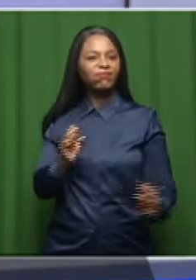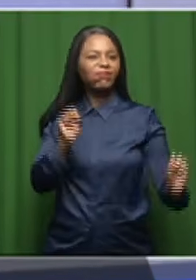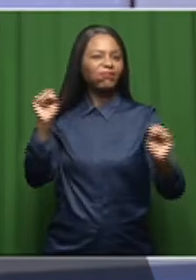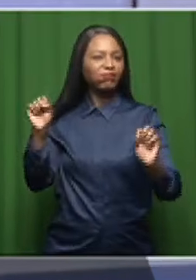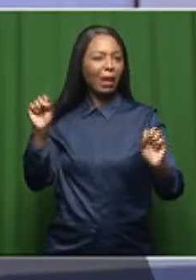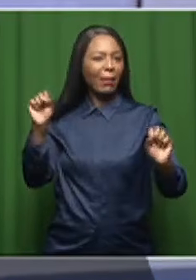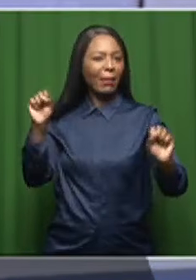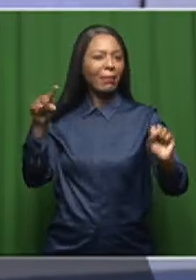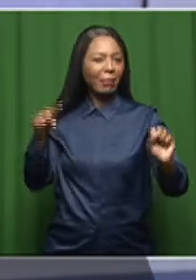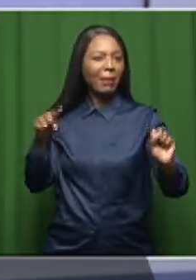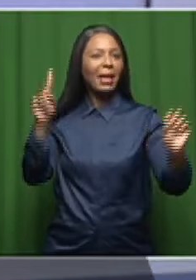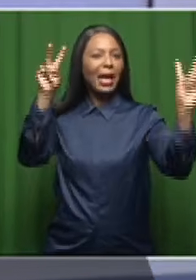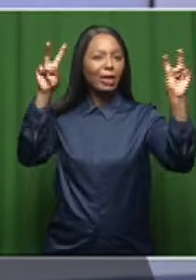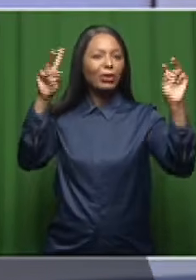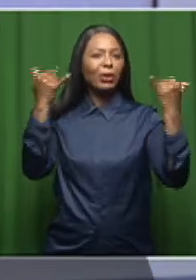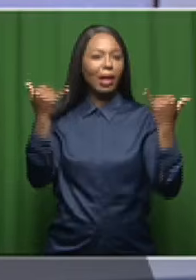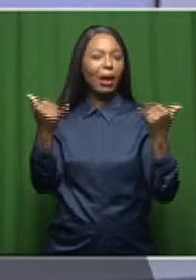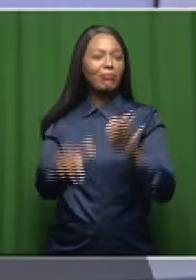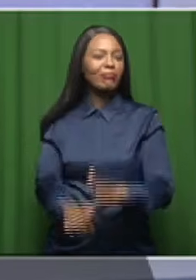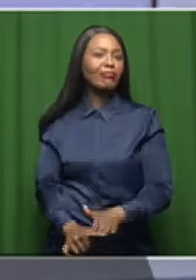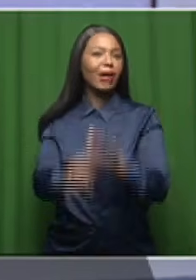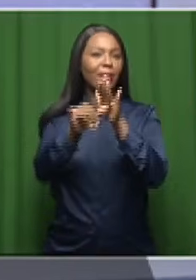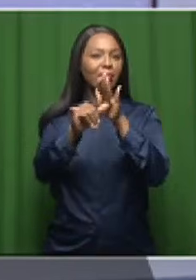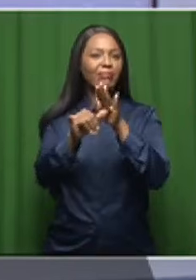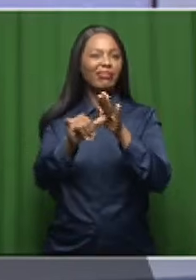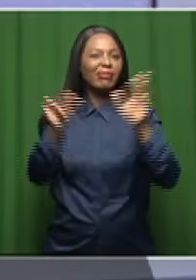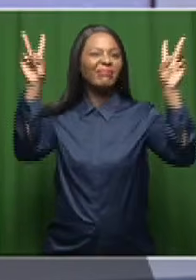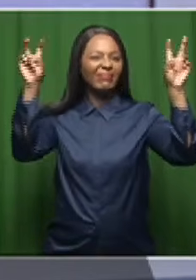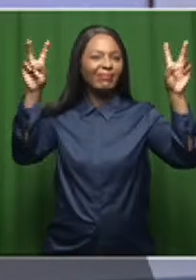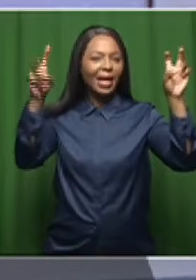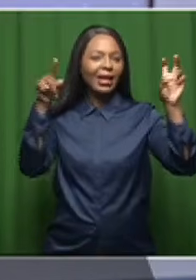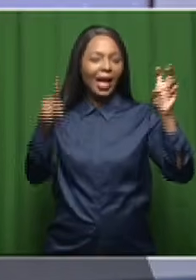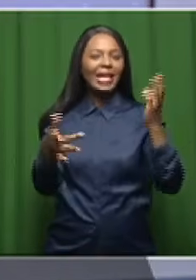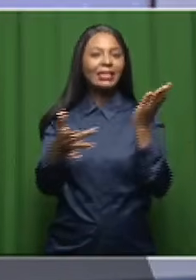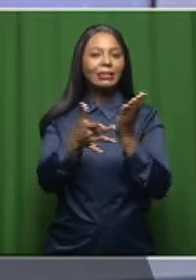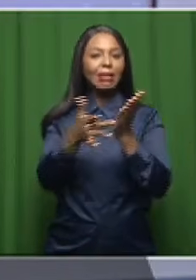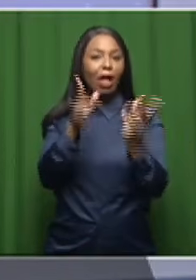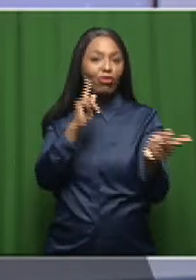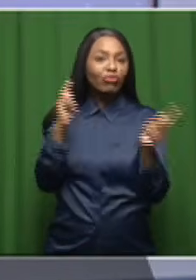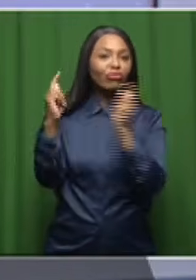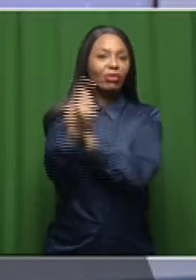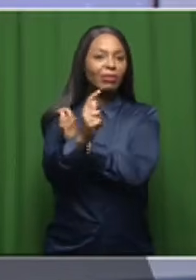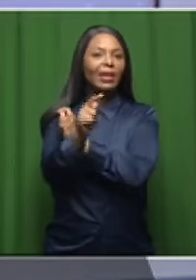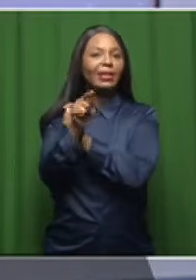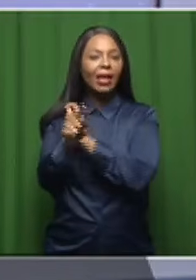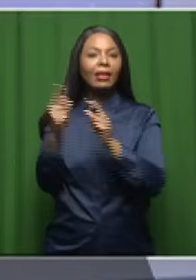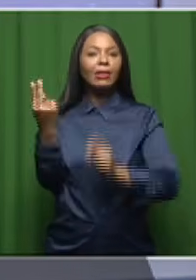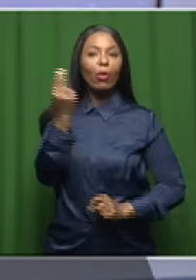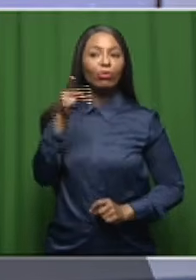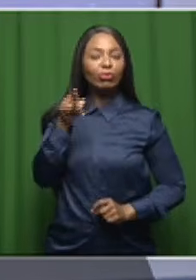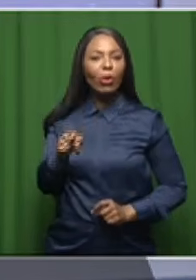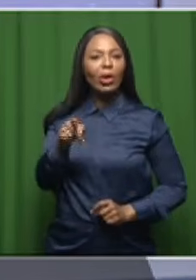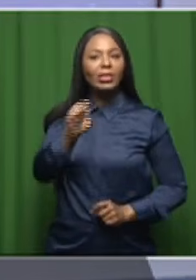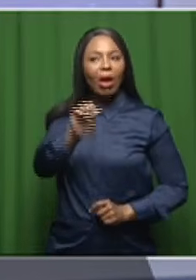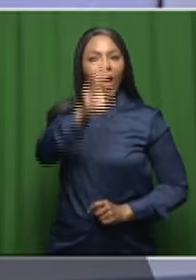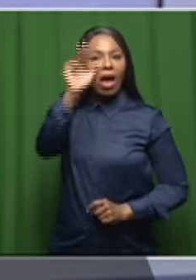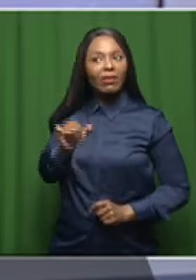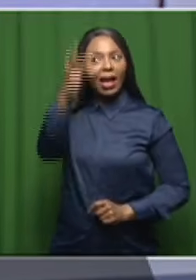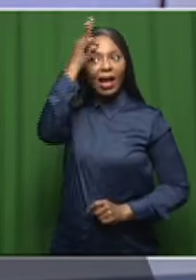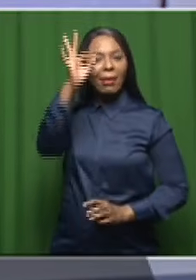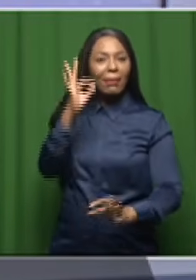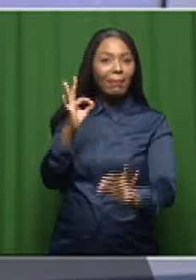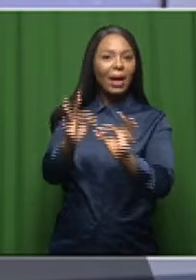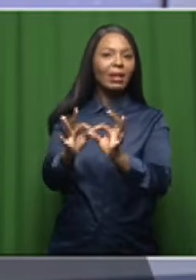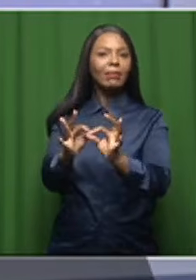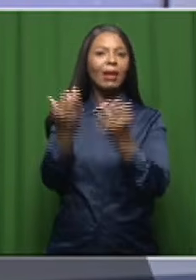as we look, of course, into this very important topic of digital transformation and how our South African government in particular will